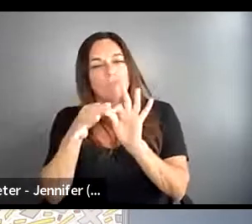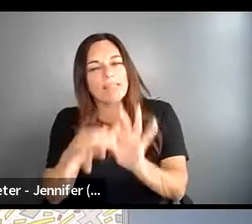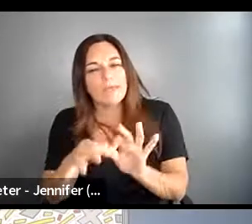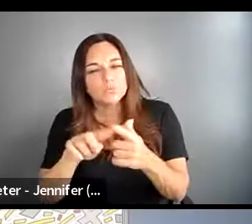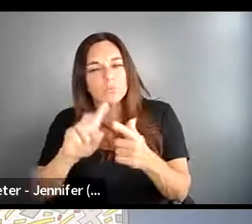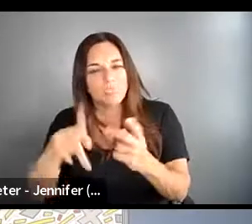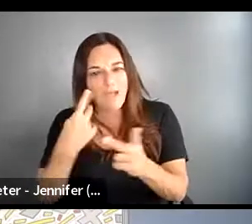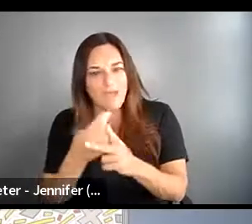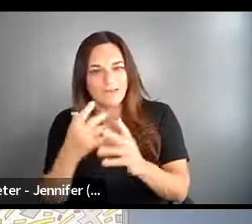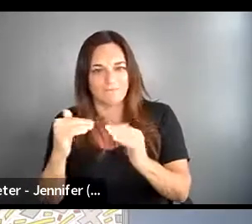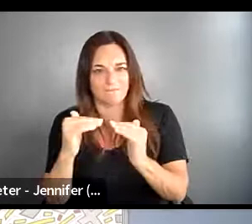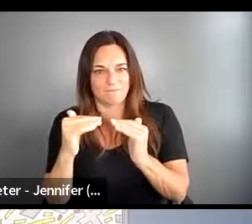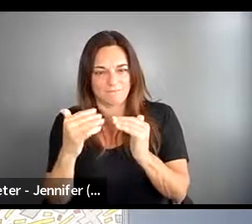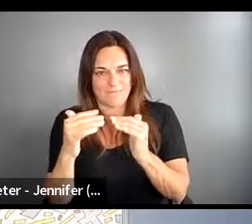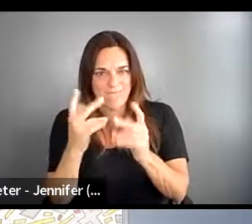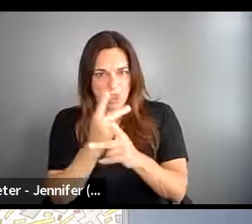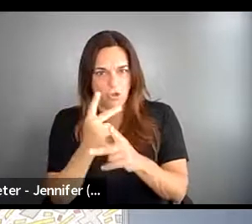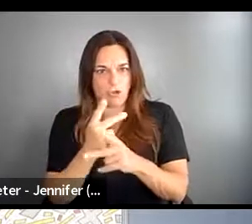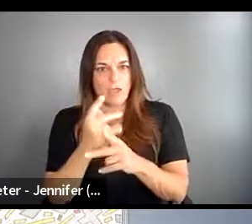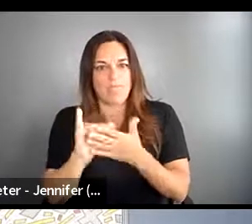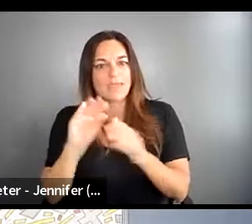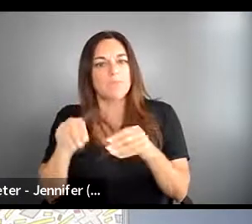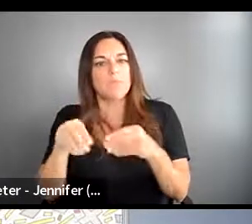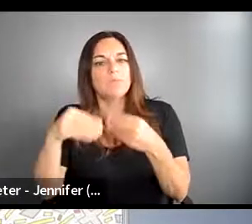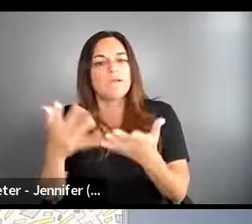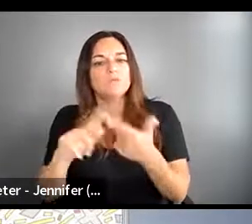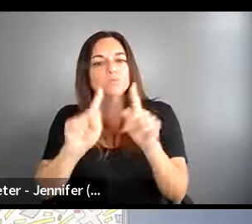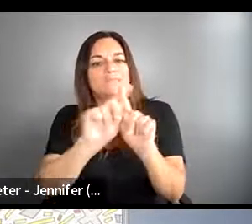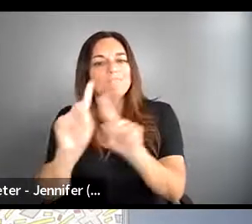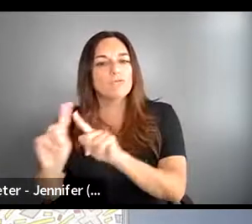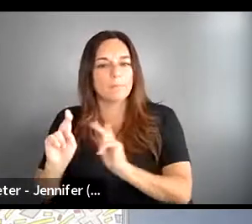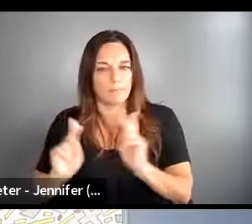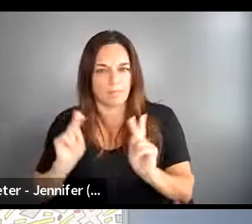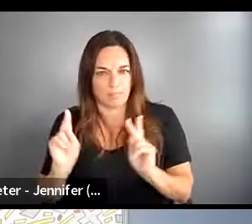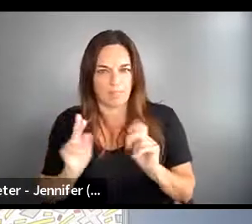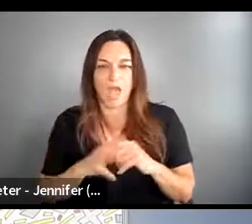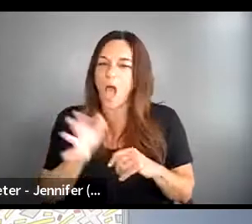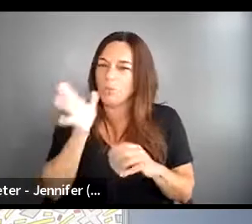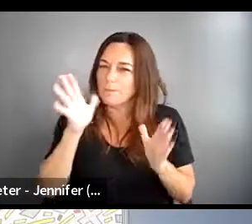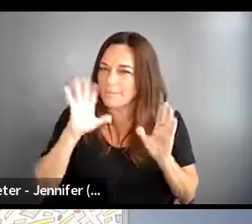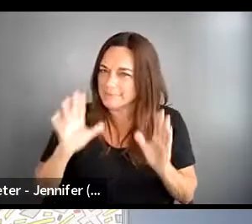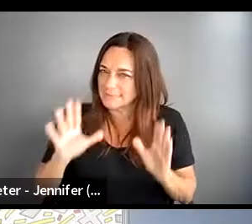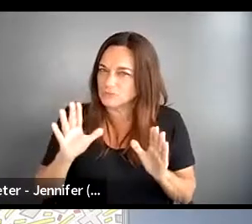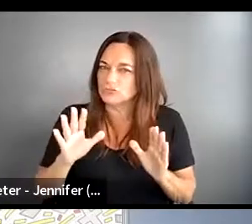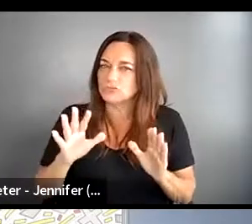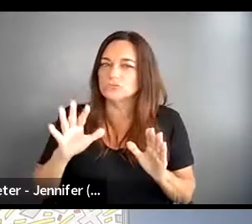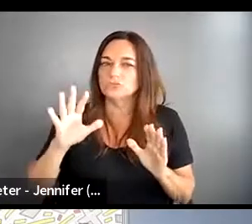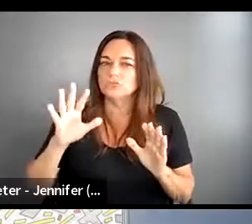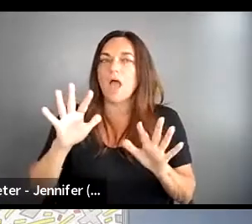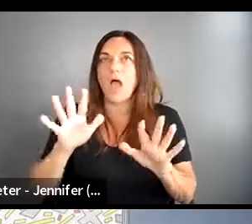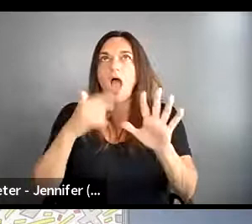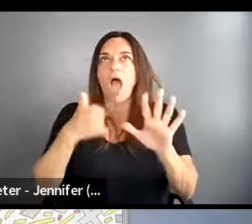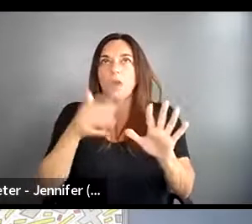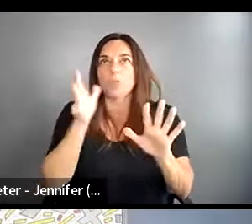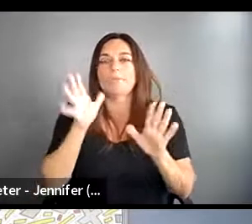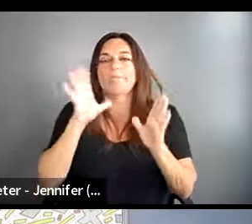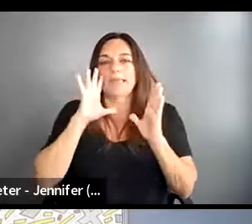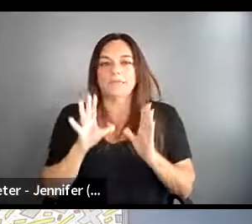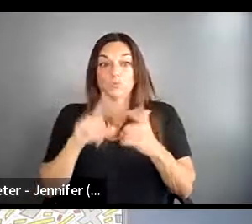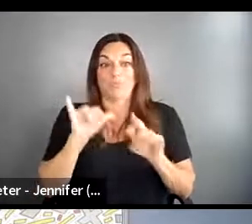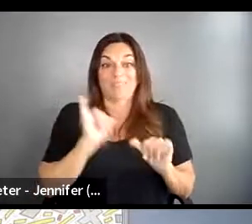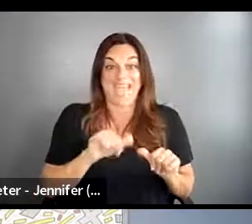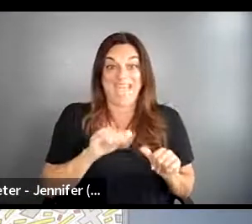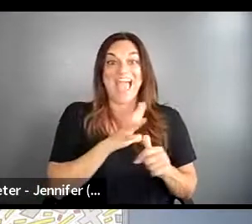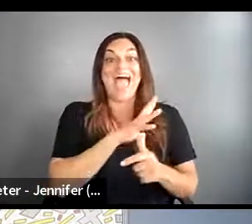can be provided to different kinds of people, right? And so I would pay attention to that.